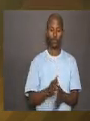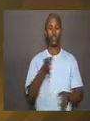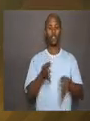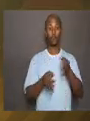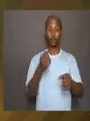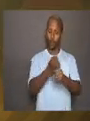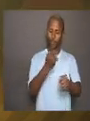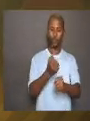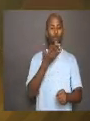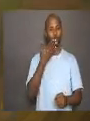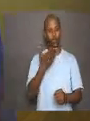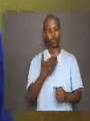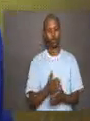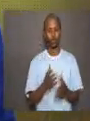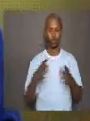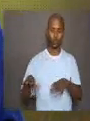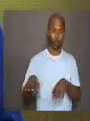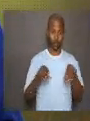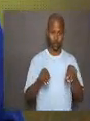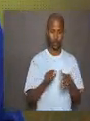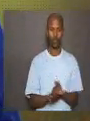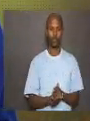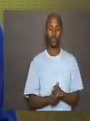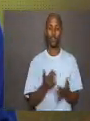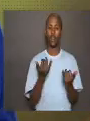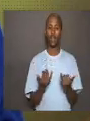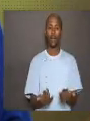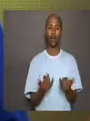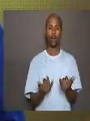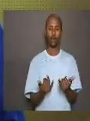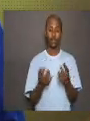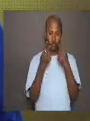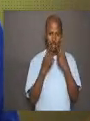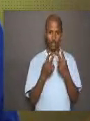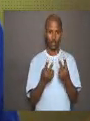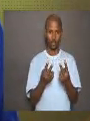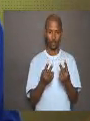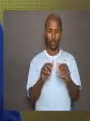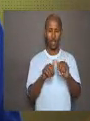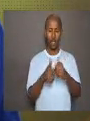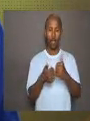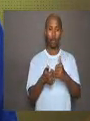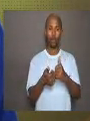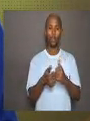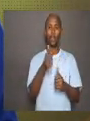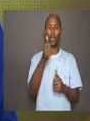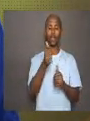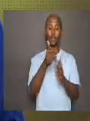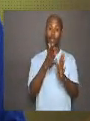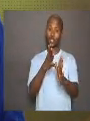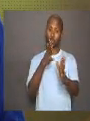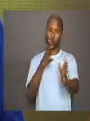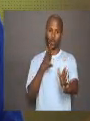great job. Now, let us see how an arithmetic